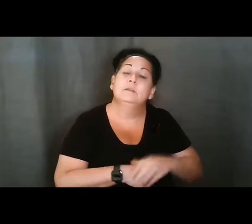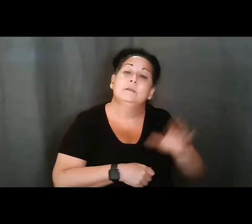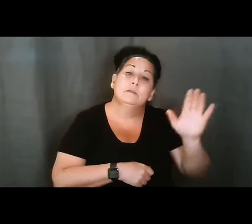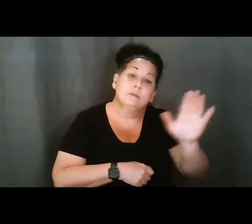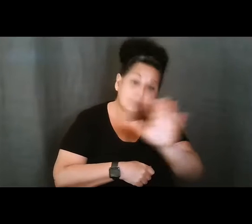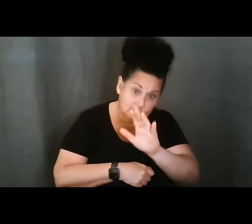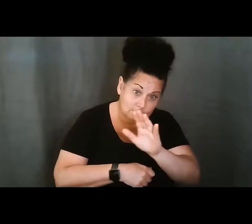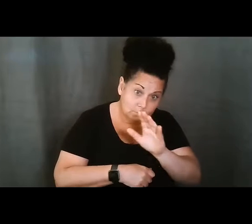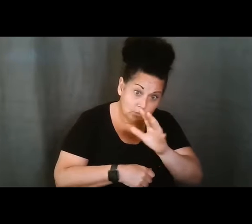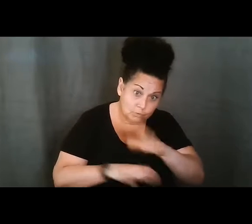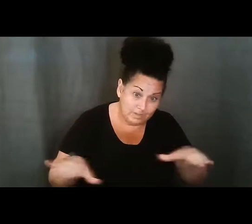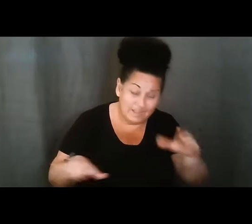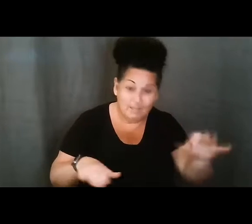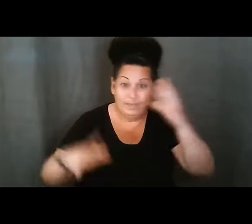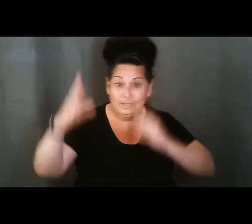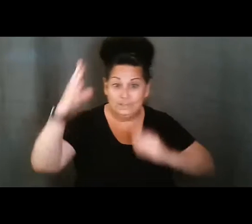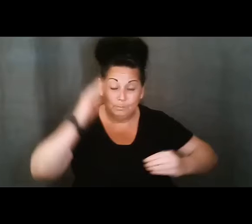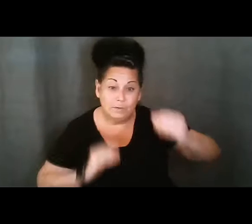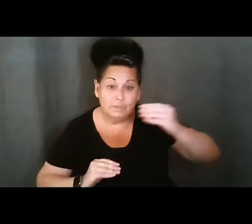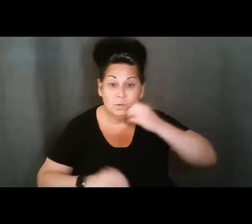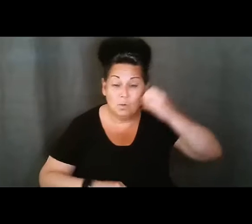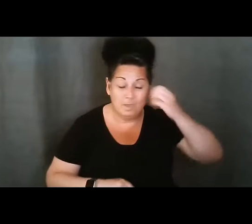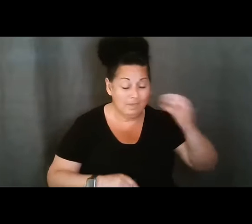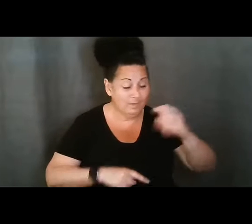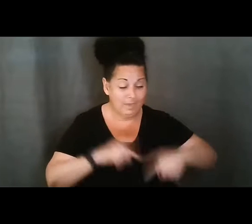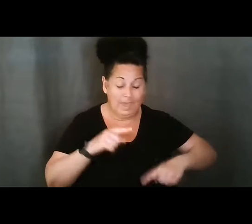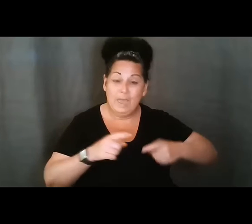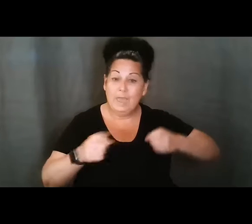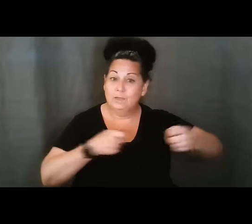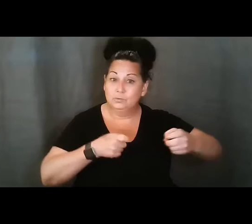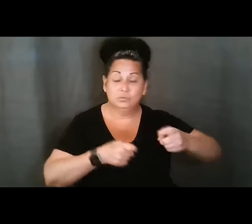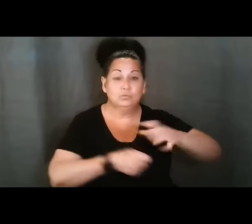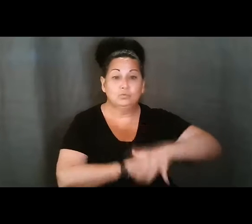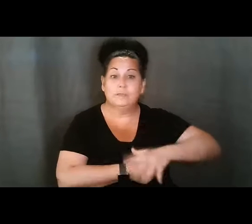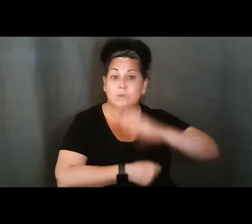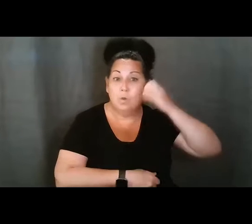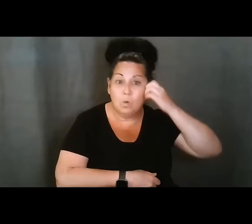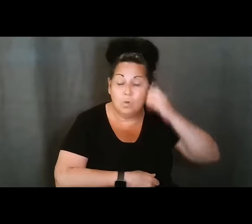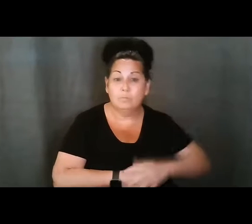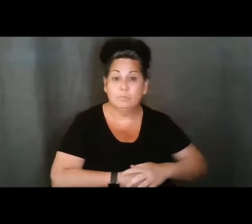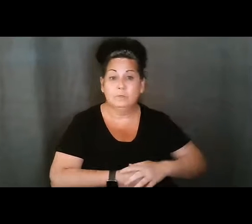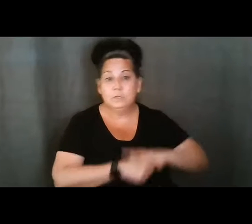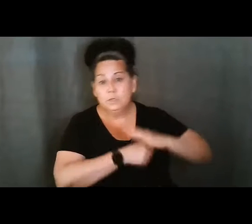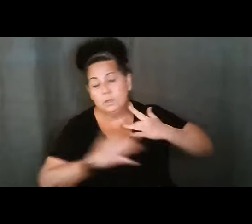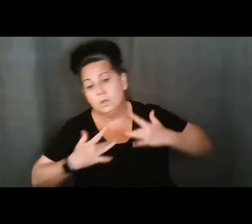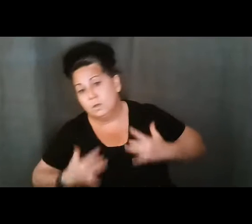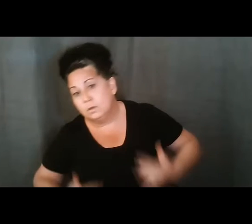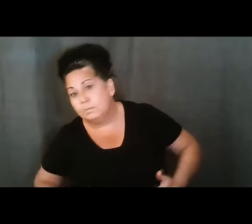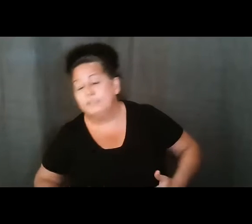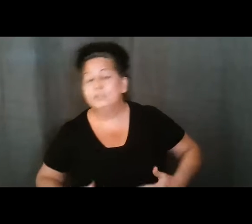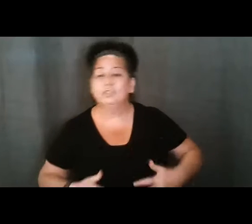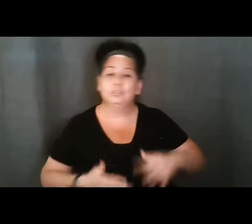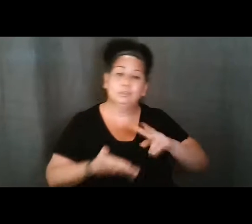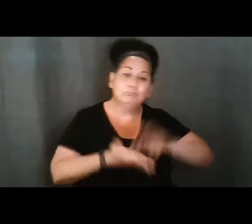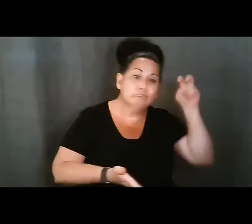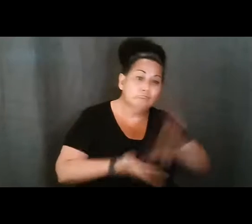home, if they can't handle stress at home, and if they're having depression and tantrums and negative attitudes, and if we have not